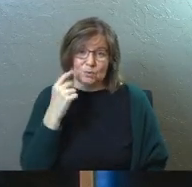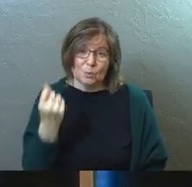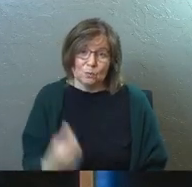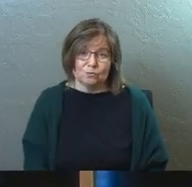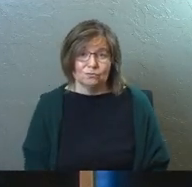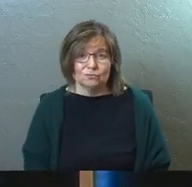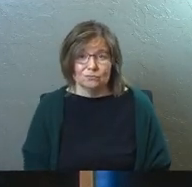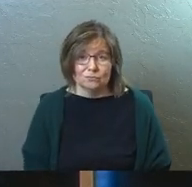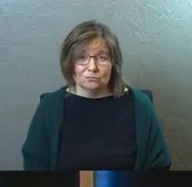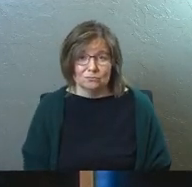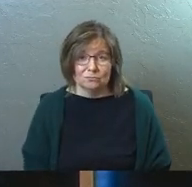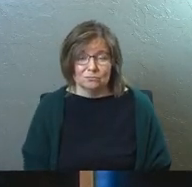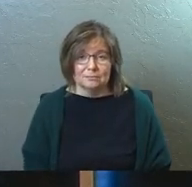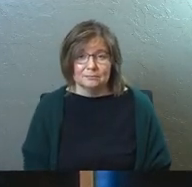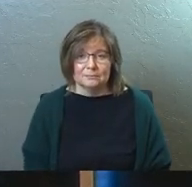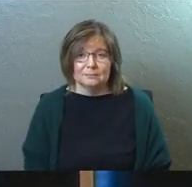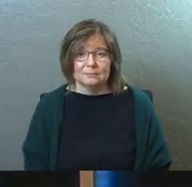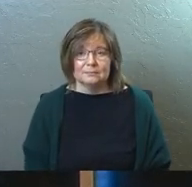so.